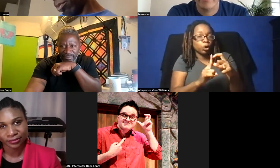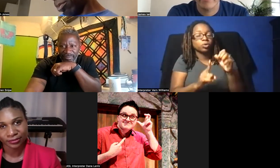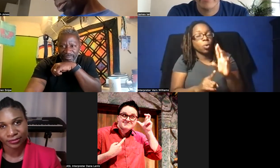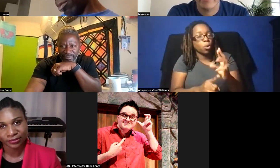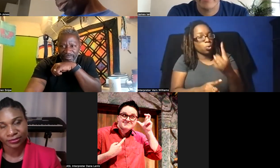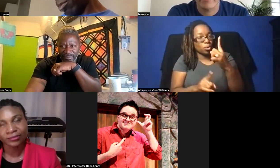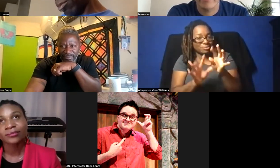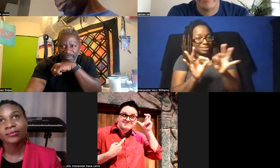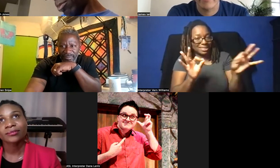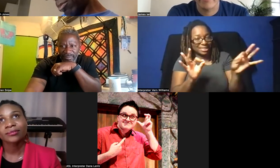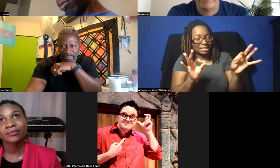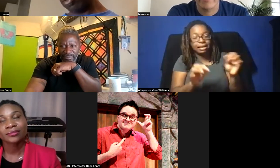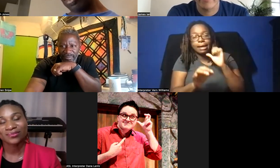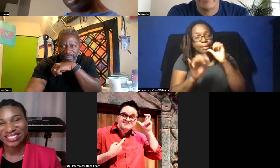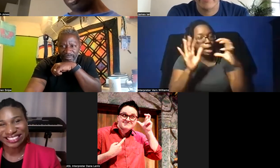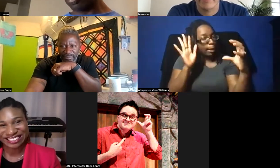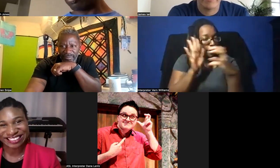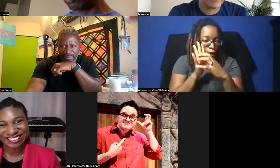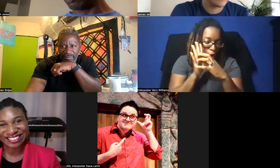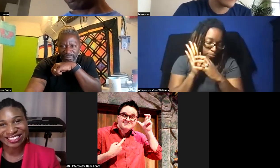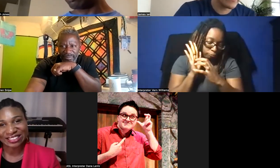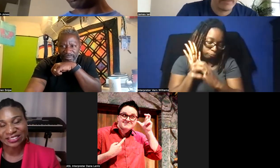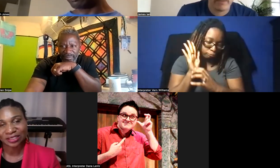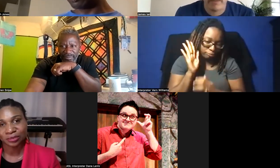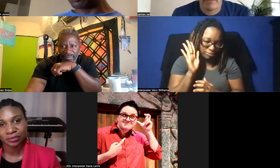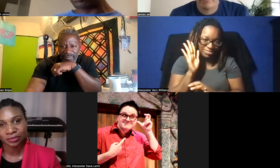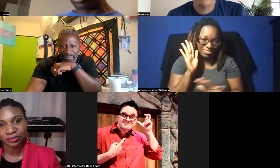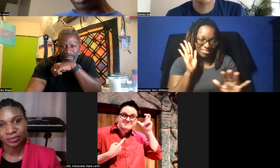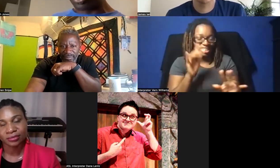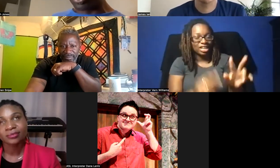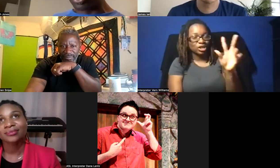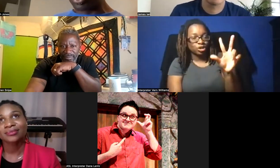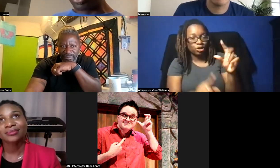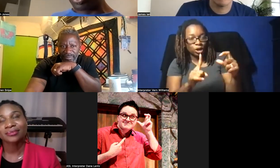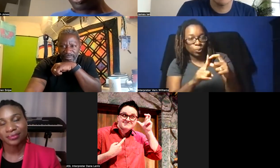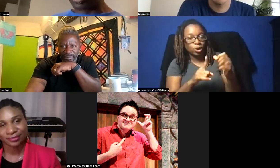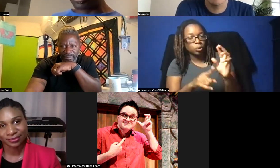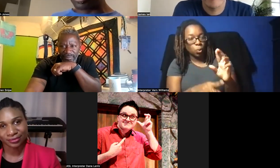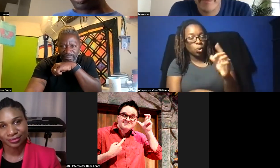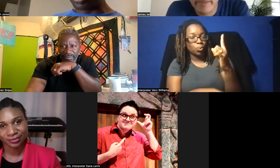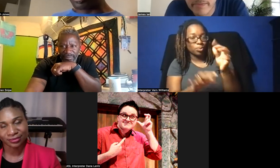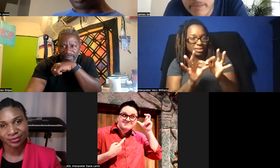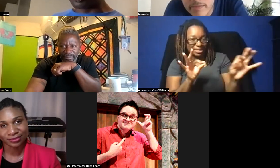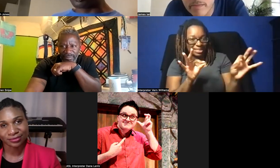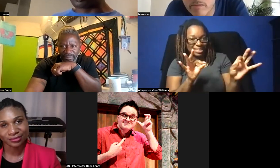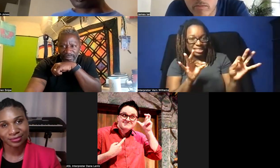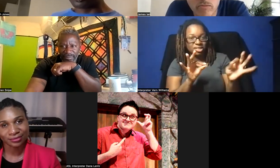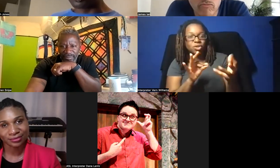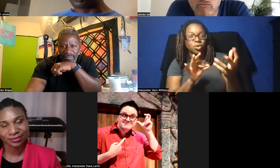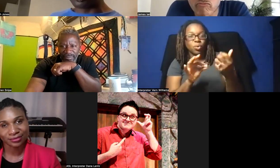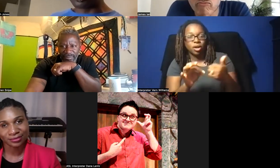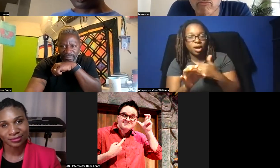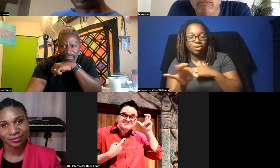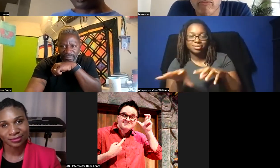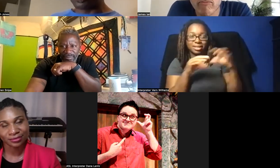sentence, not a paragraph, 3 words or 1 sentence that you want us to leave here